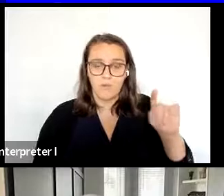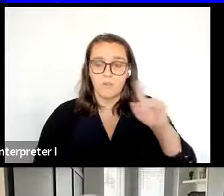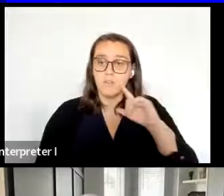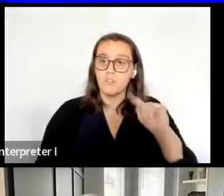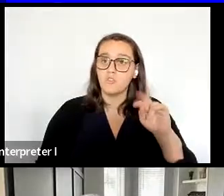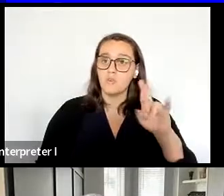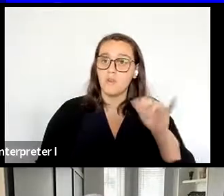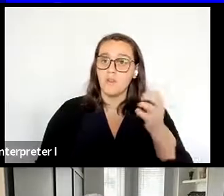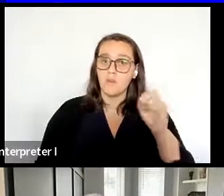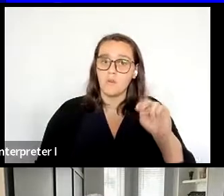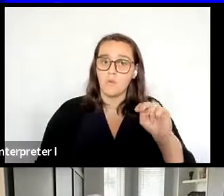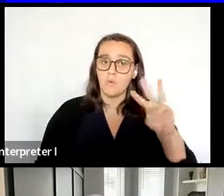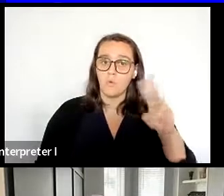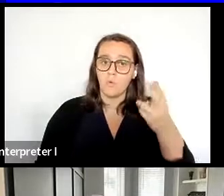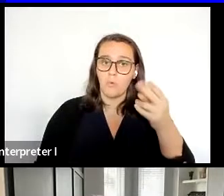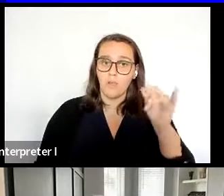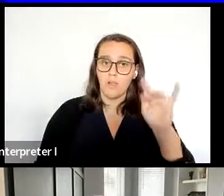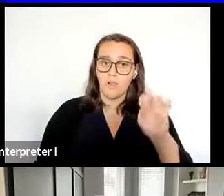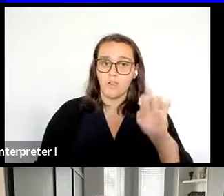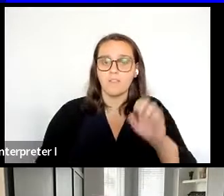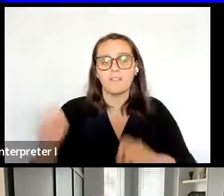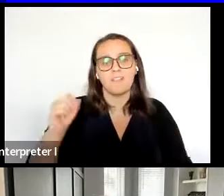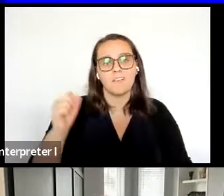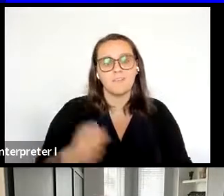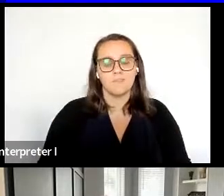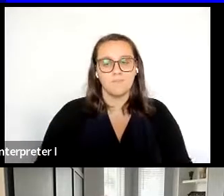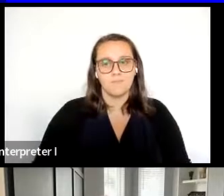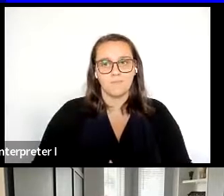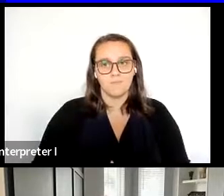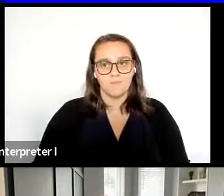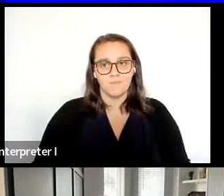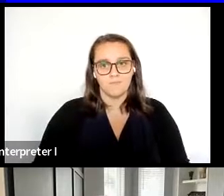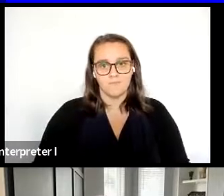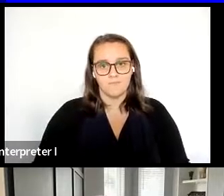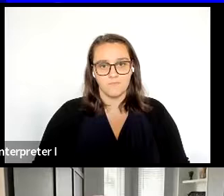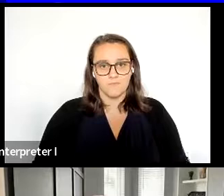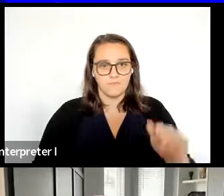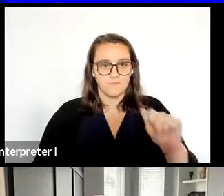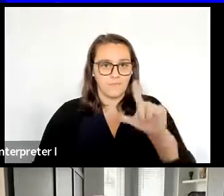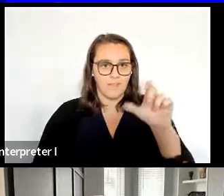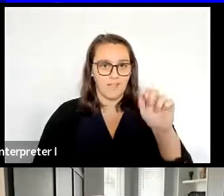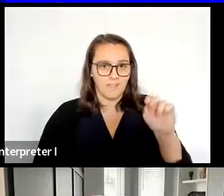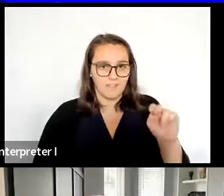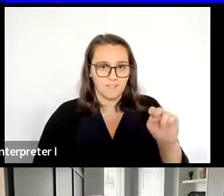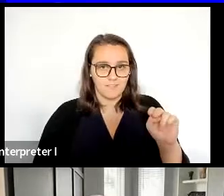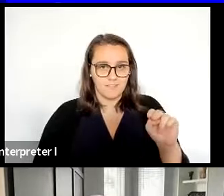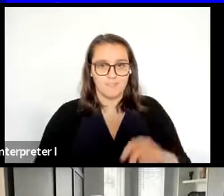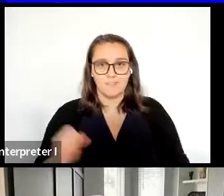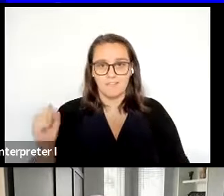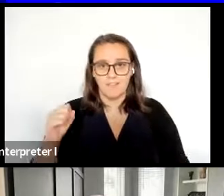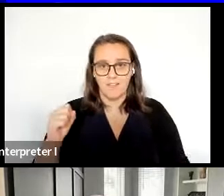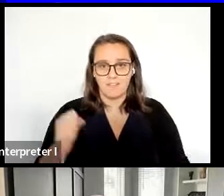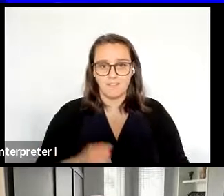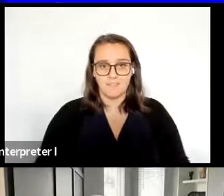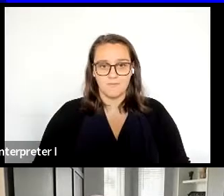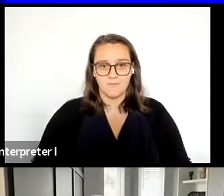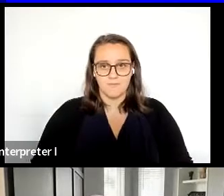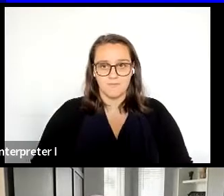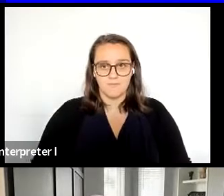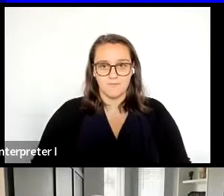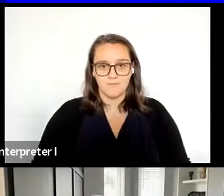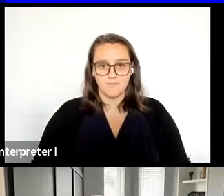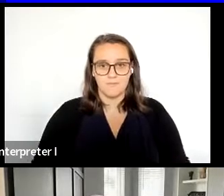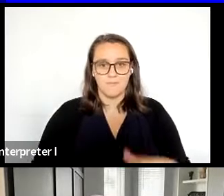White. Yes. Councilmember Trayon White votes yes. Councilmember Allen. Yes. Councilmember Allen votes yes.